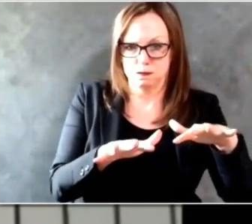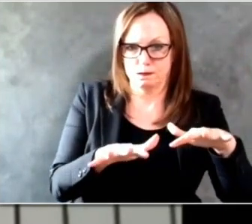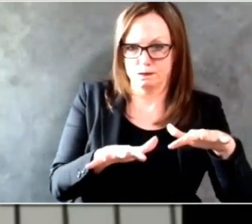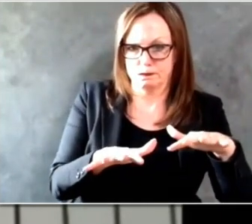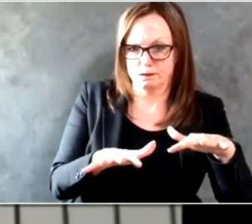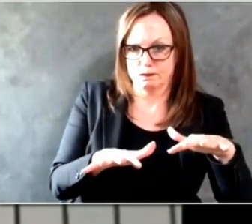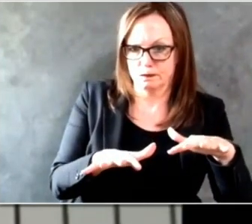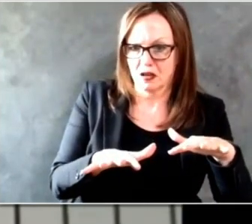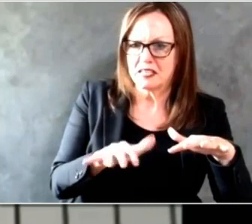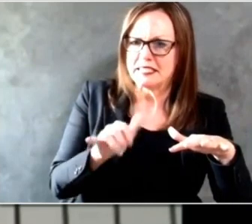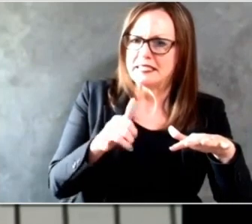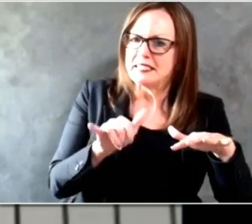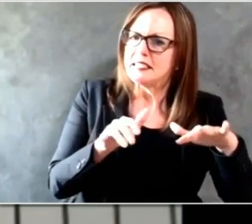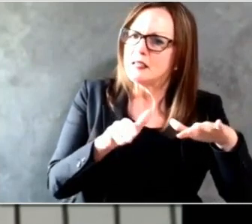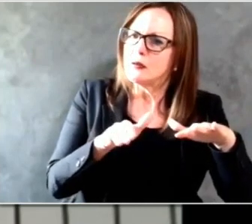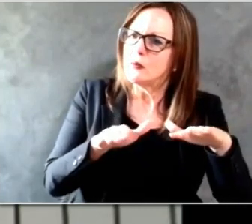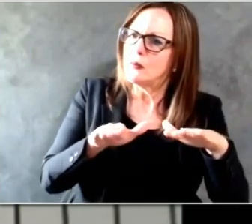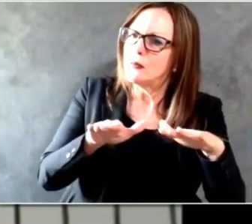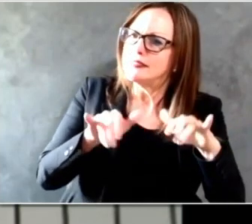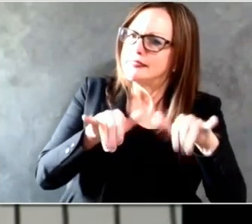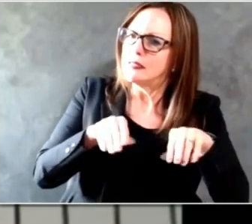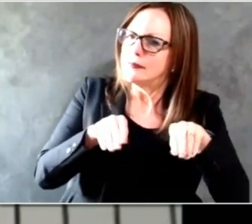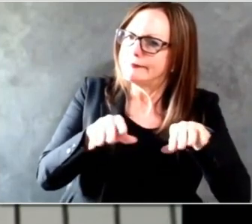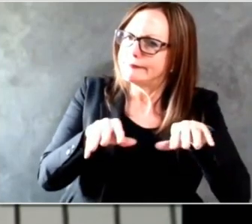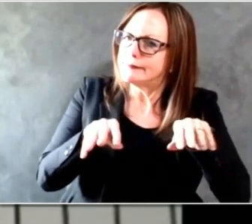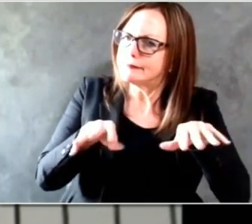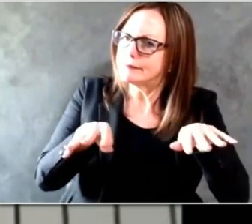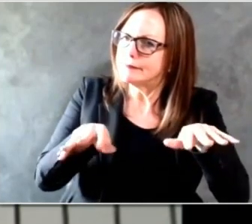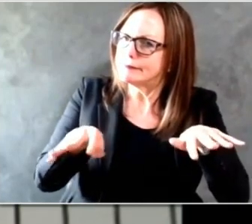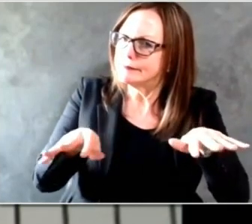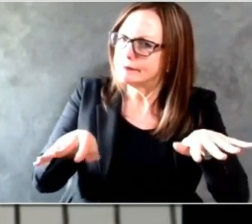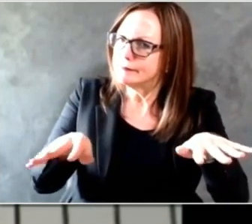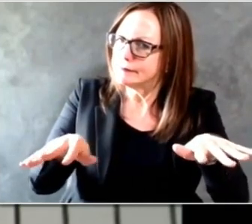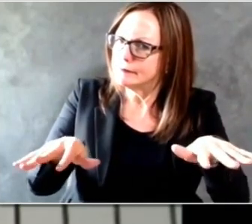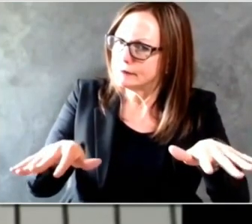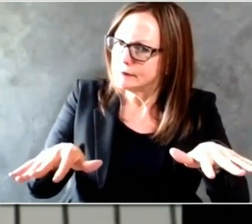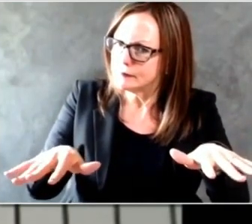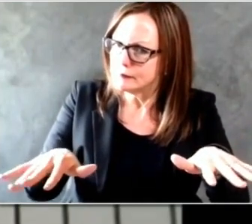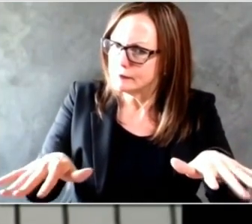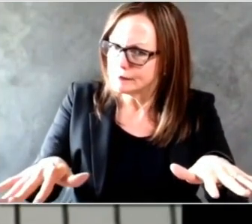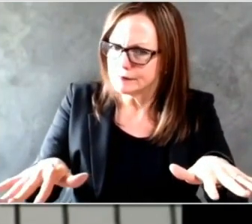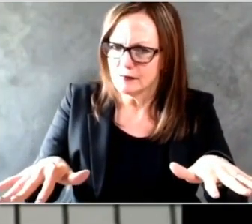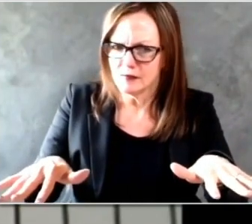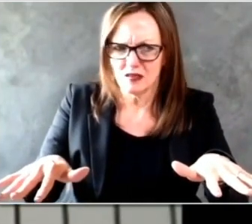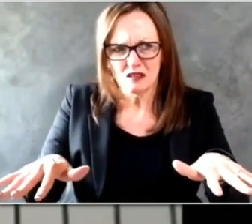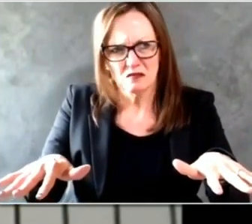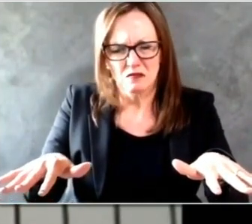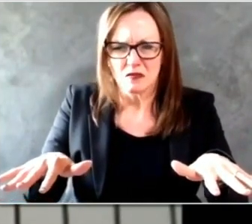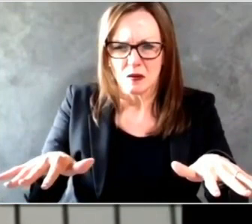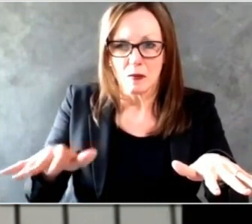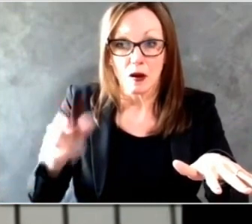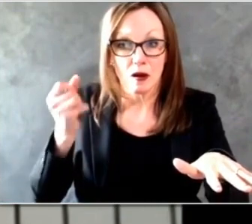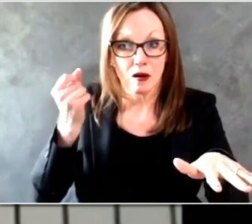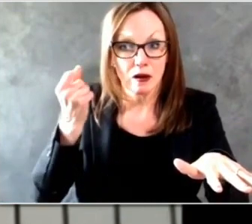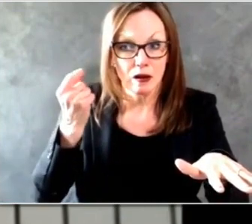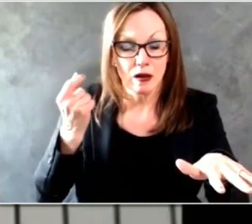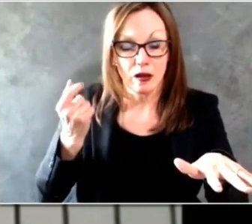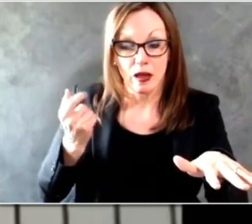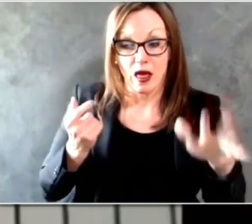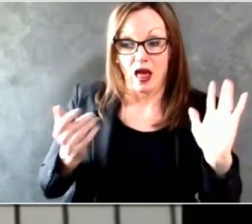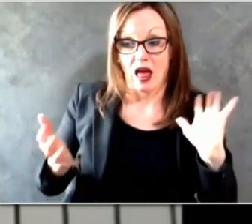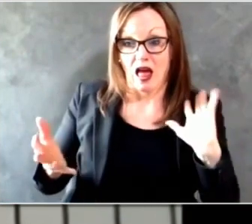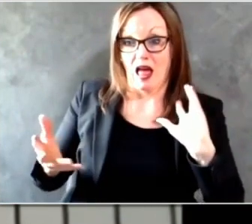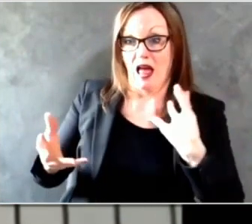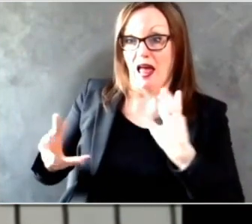disease activity now than in March. And a lot of that, can also be,